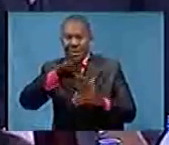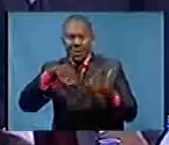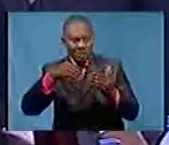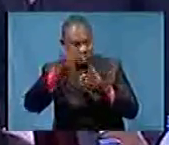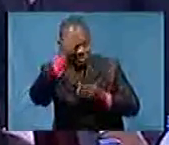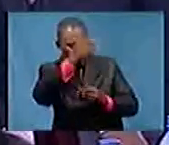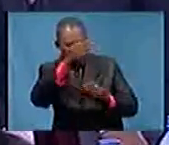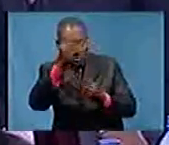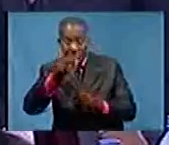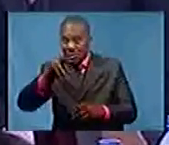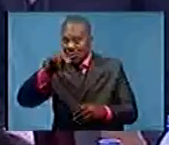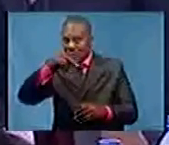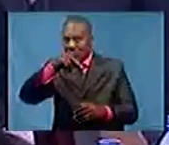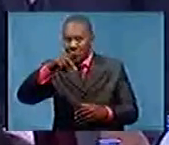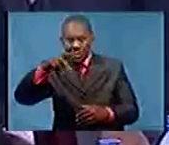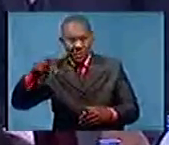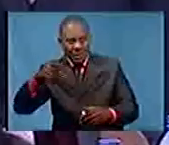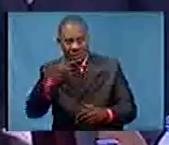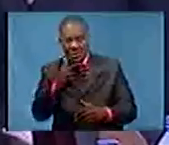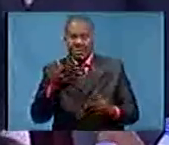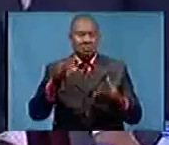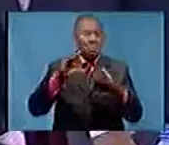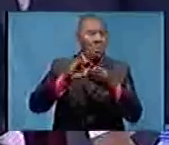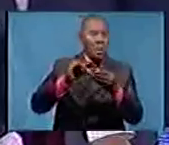communicators on avoiding contempt.